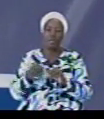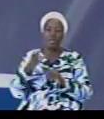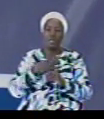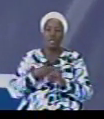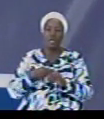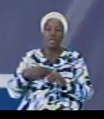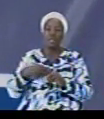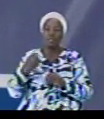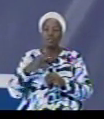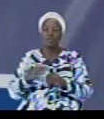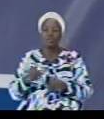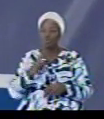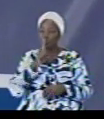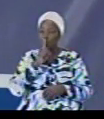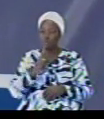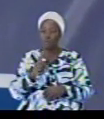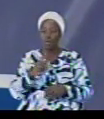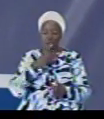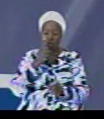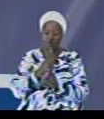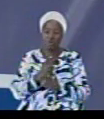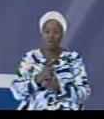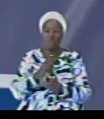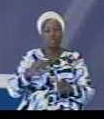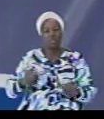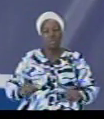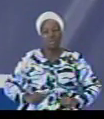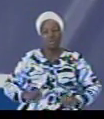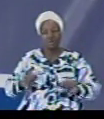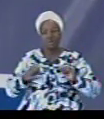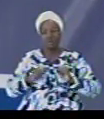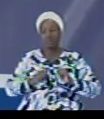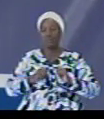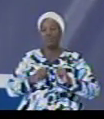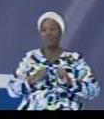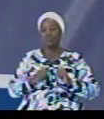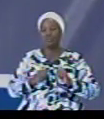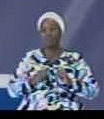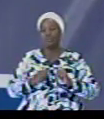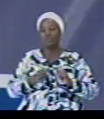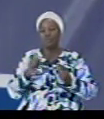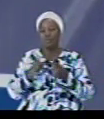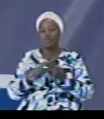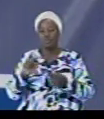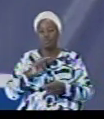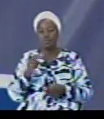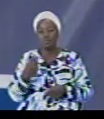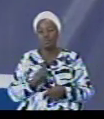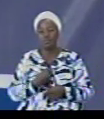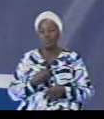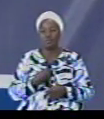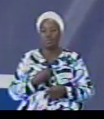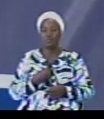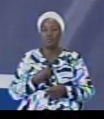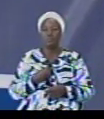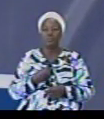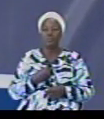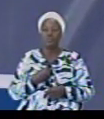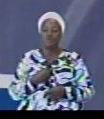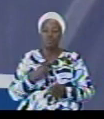location address via SMS or WhatsApp to this number,